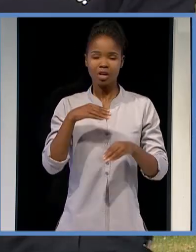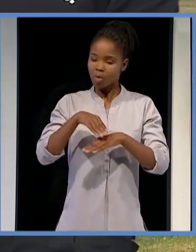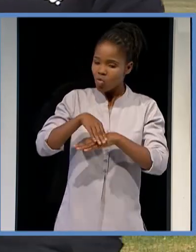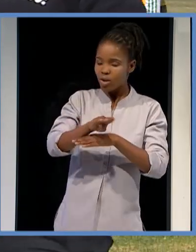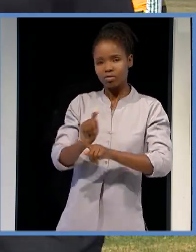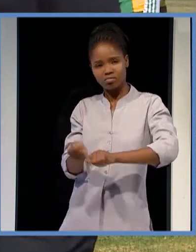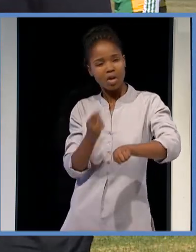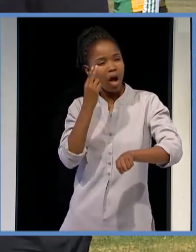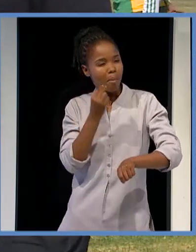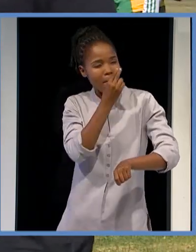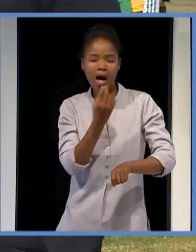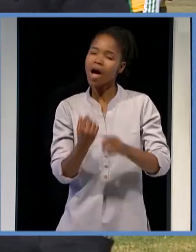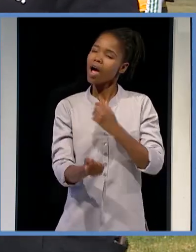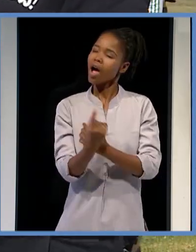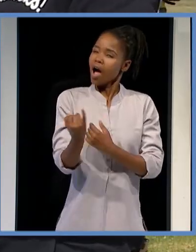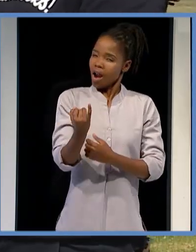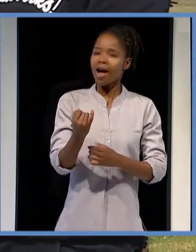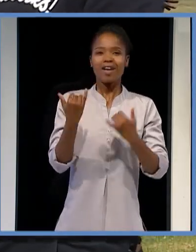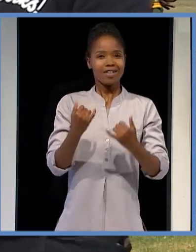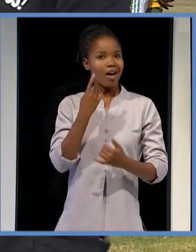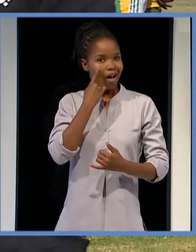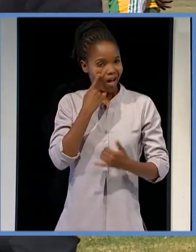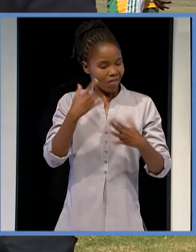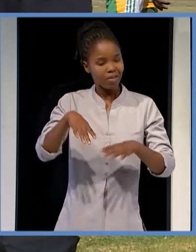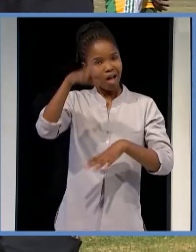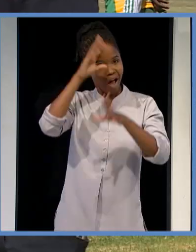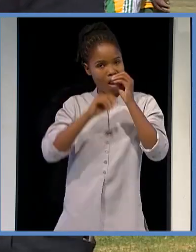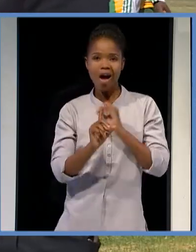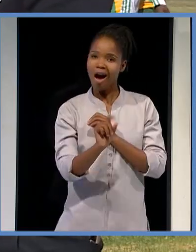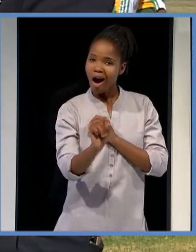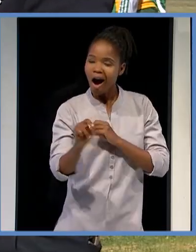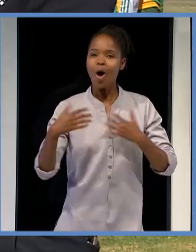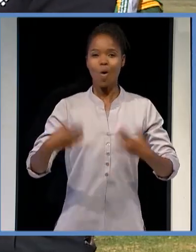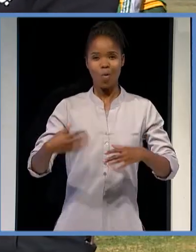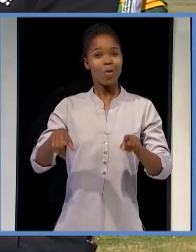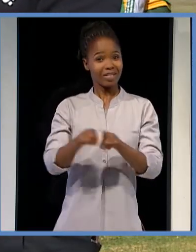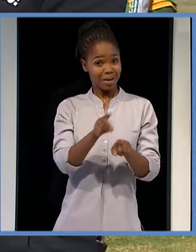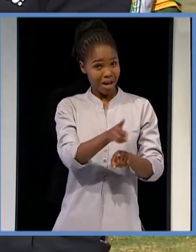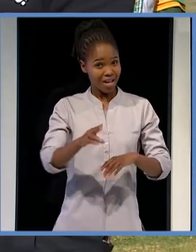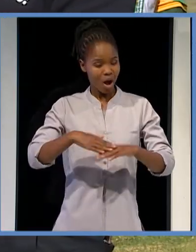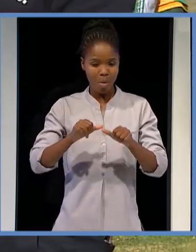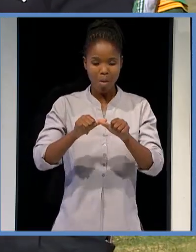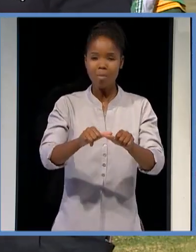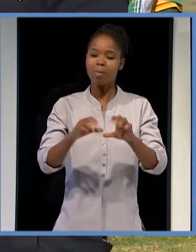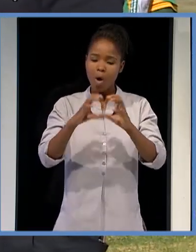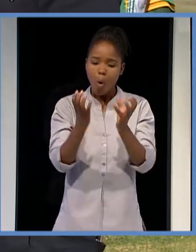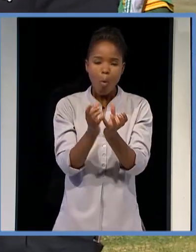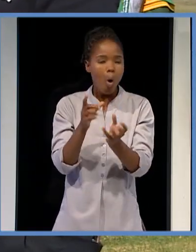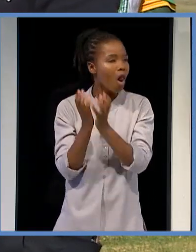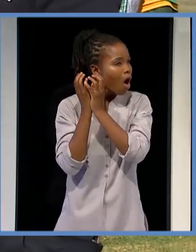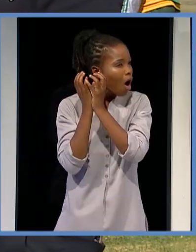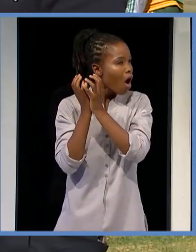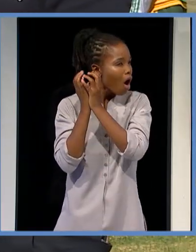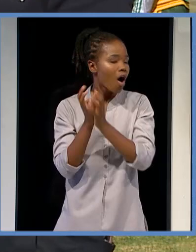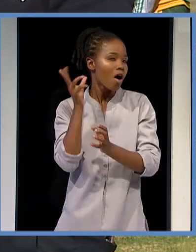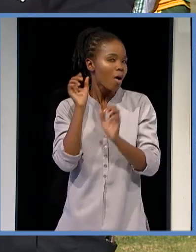cricket. So vandaag we are here, we're going to learn about it. We're going to make sure, again, we understand the ball that makes a noise, the